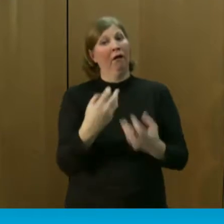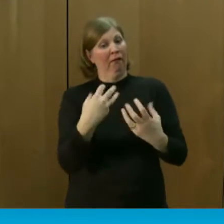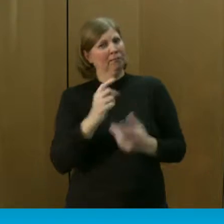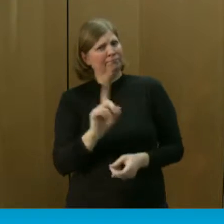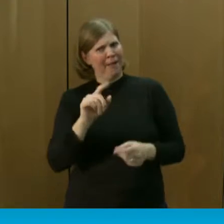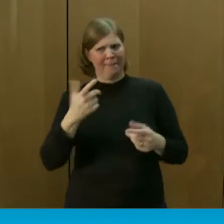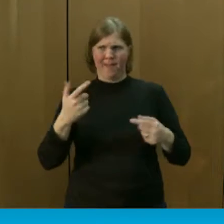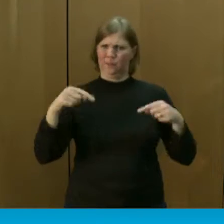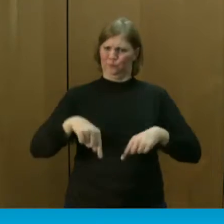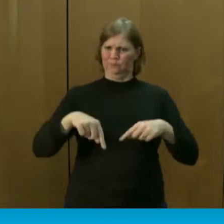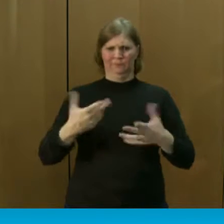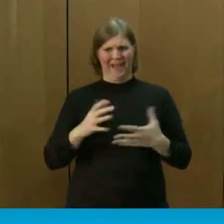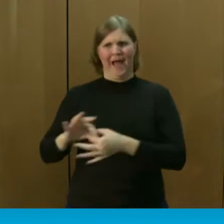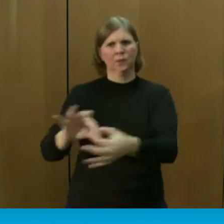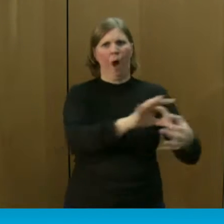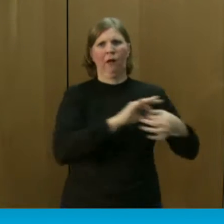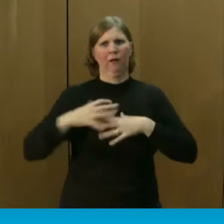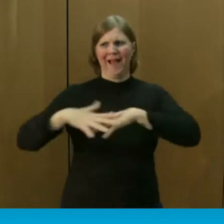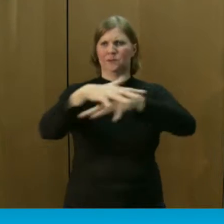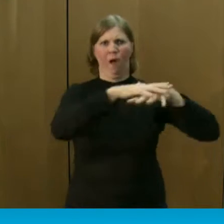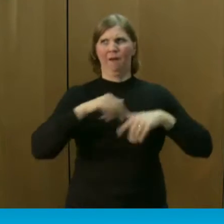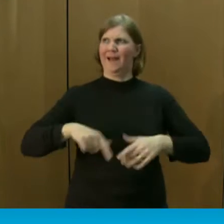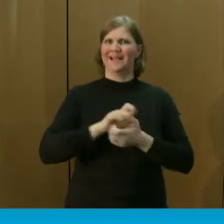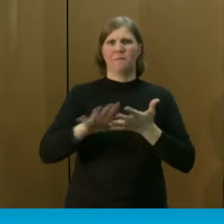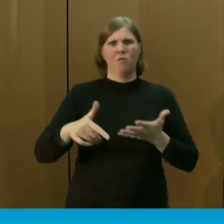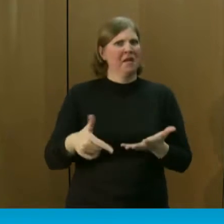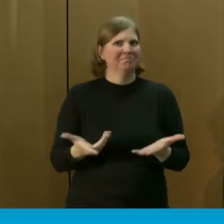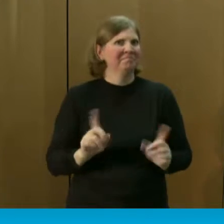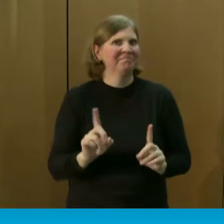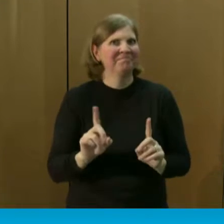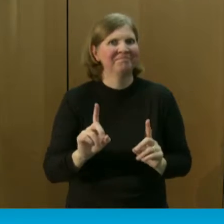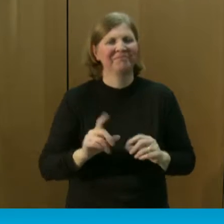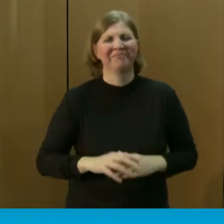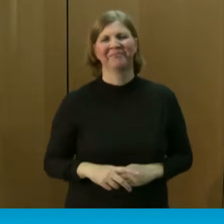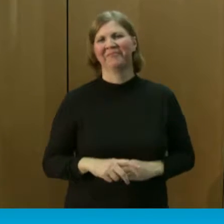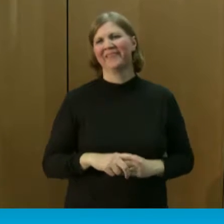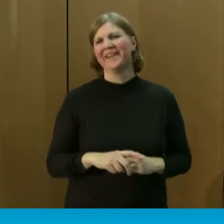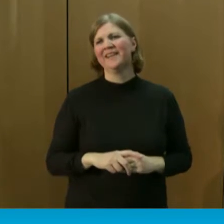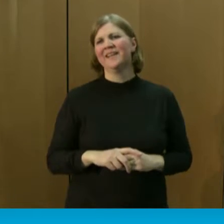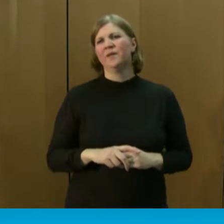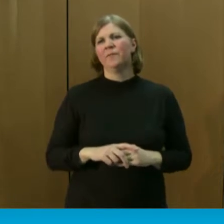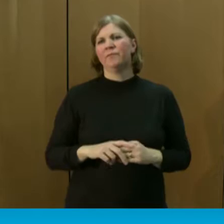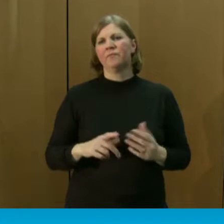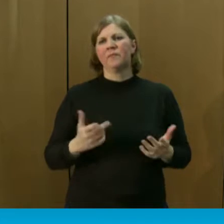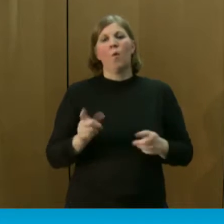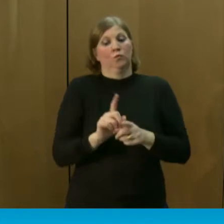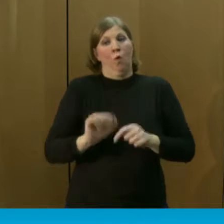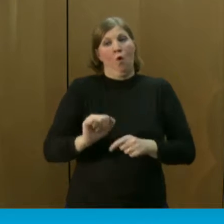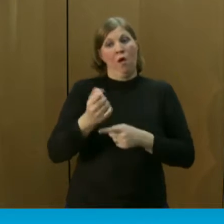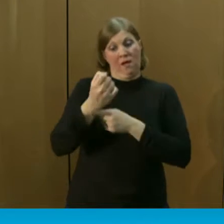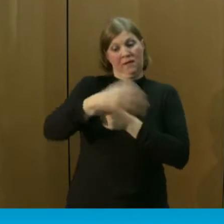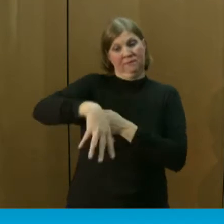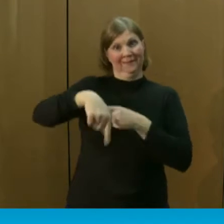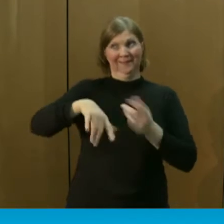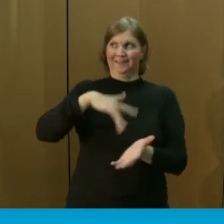also talk about Fringe Central and what that is, because I think that's an incredible resource. It's not really arrogant. We work for an organisation